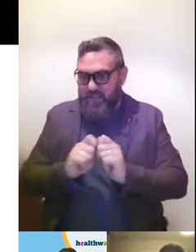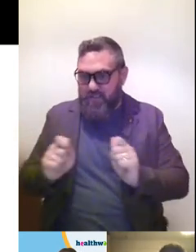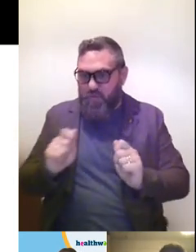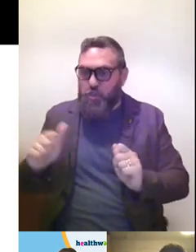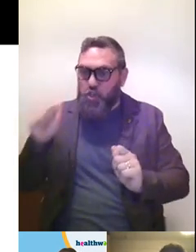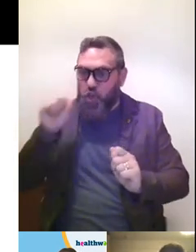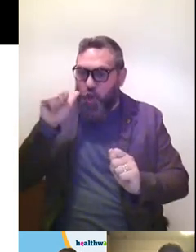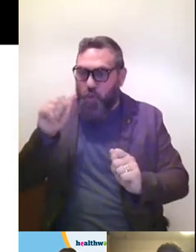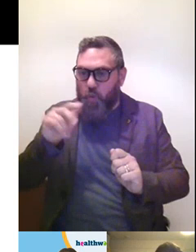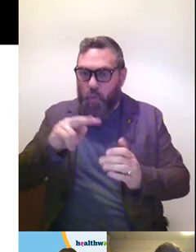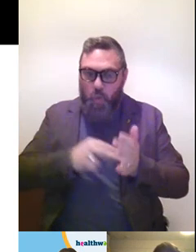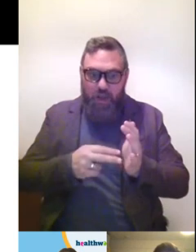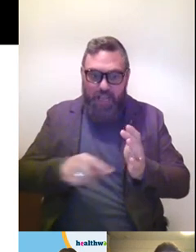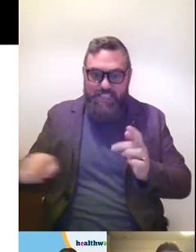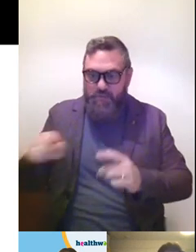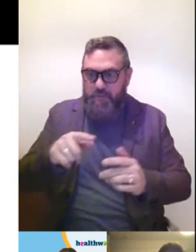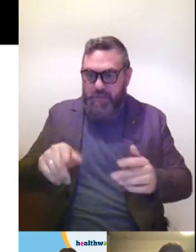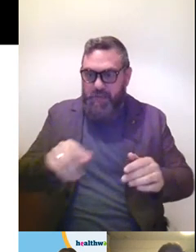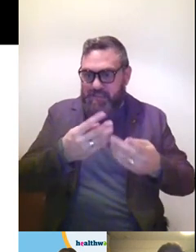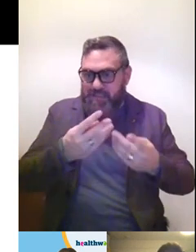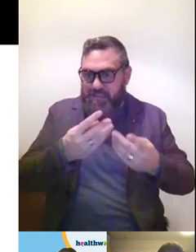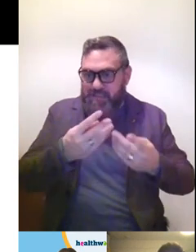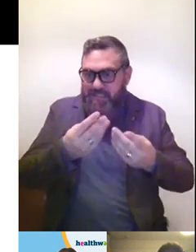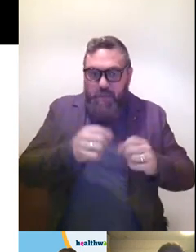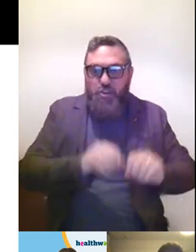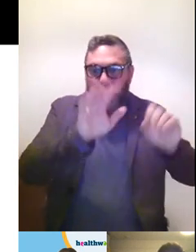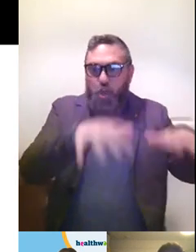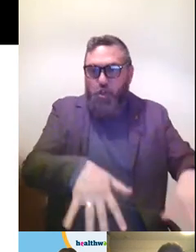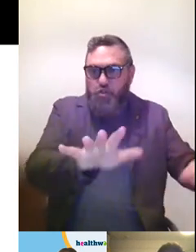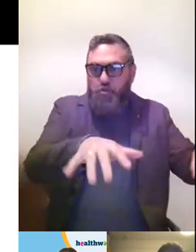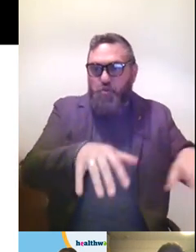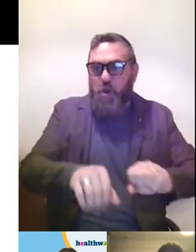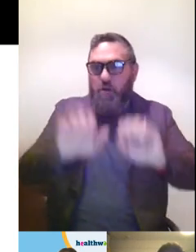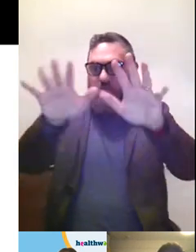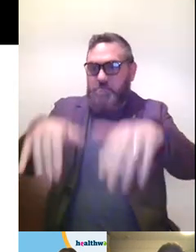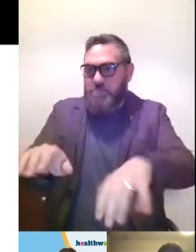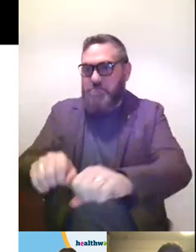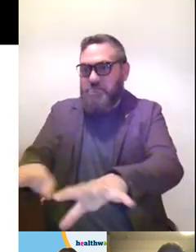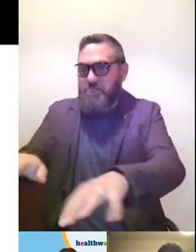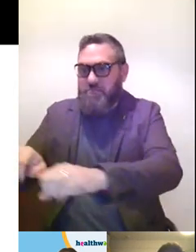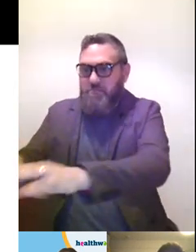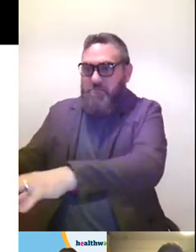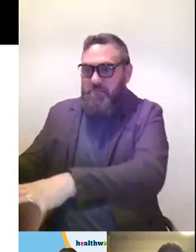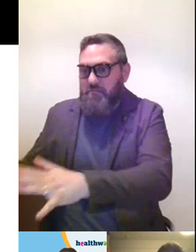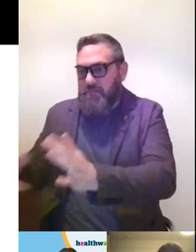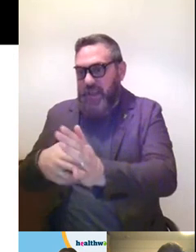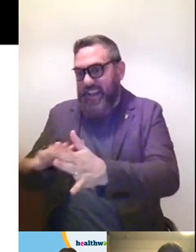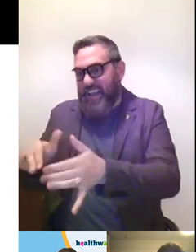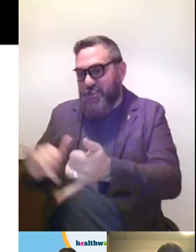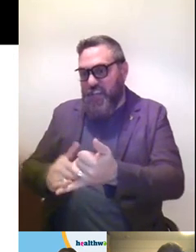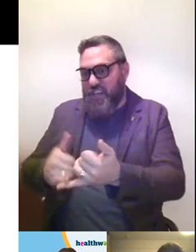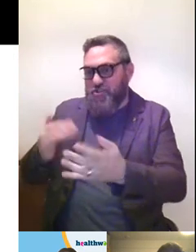the organisations have cascaded information onto their own audiences, such as NHS trust